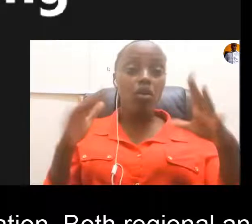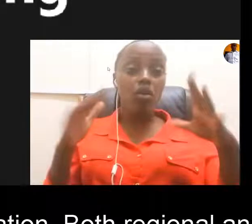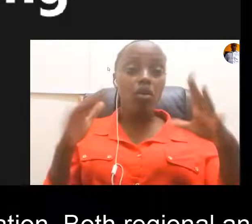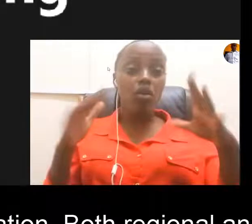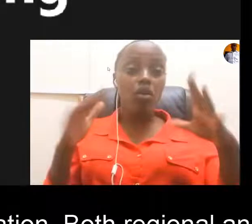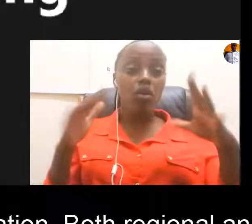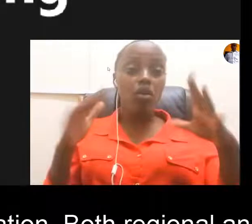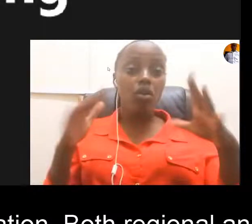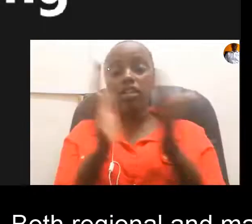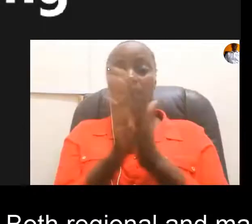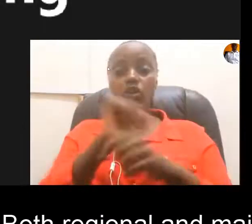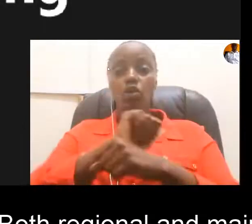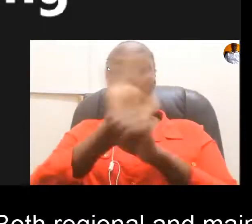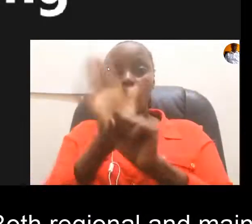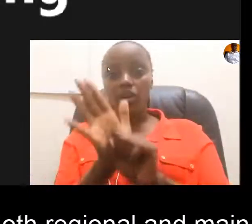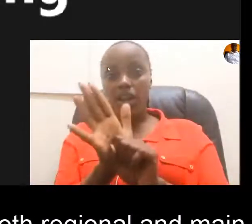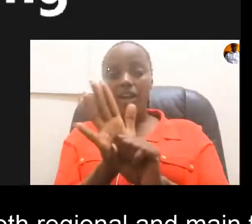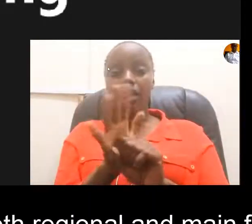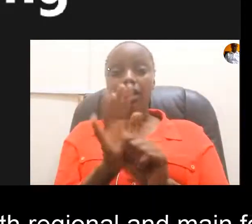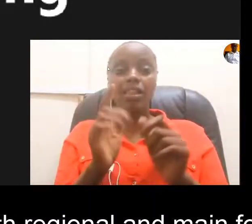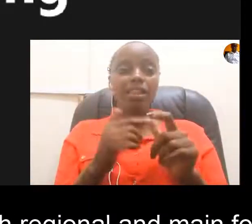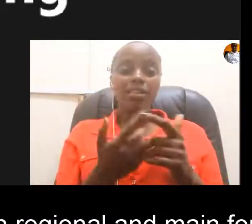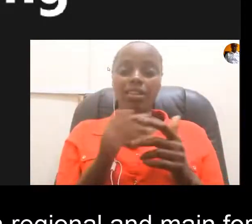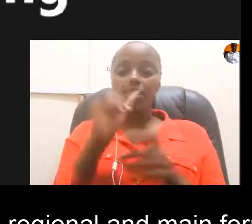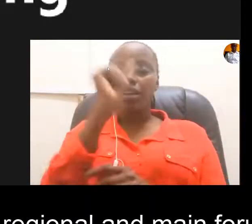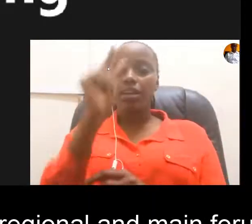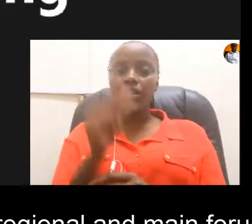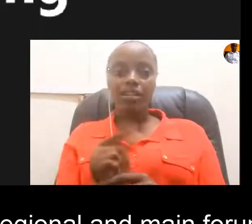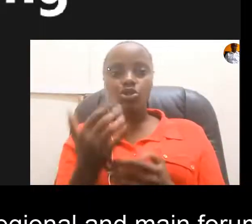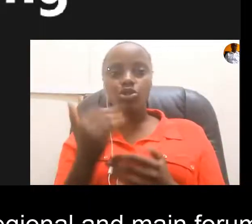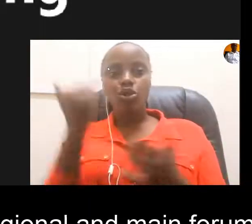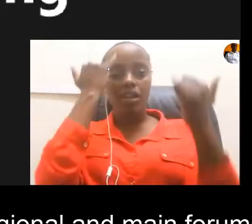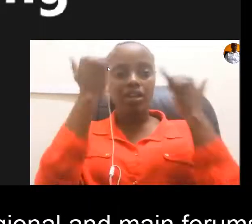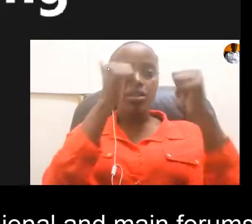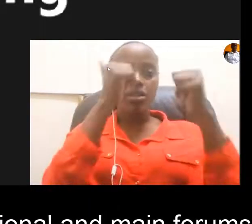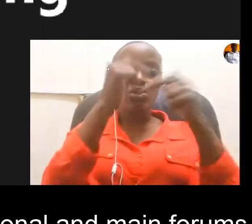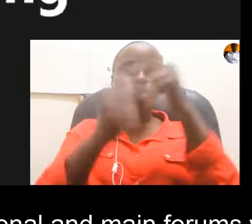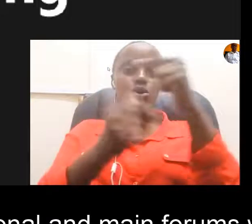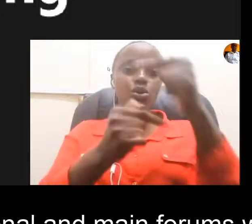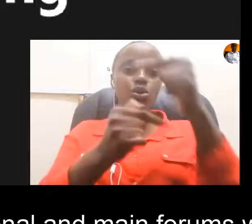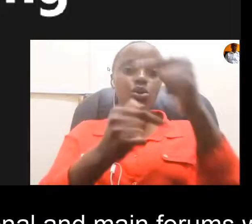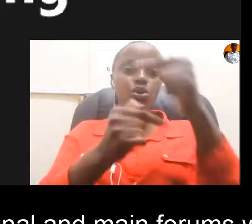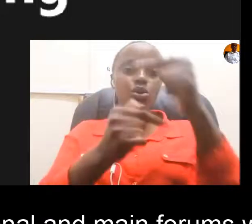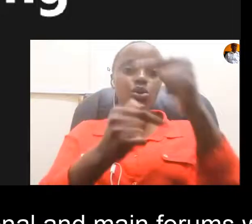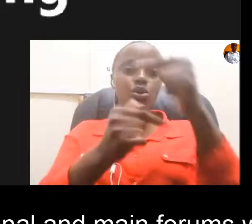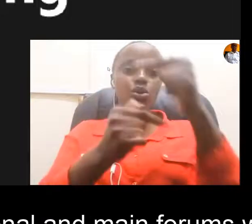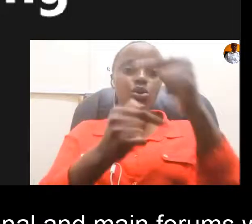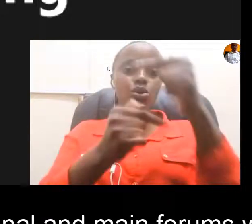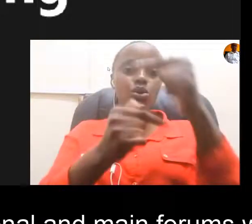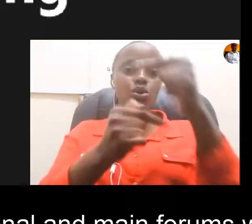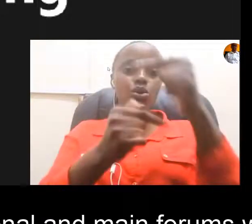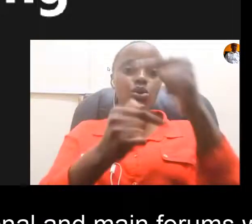and COVID-19. What are some of the regional initiatives that are ongoing in